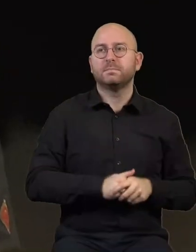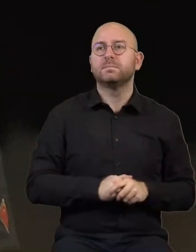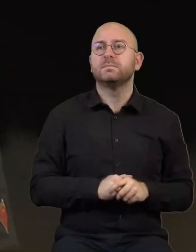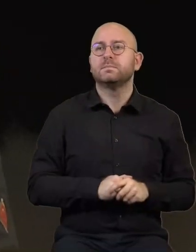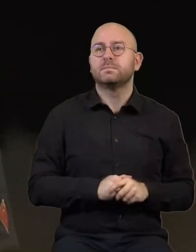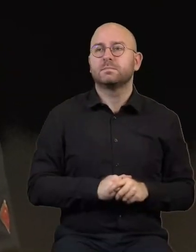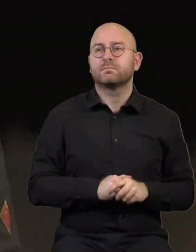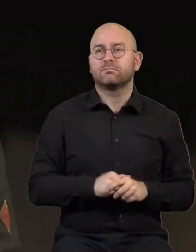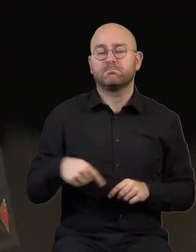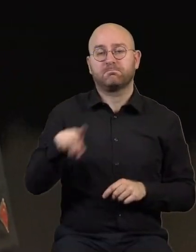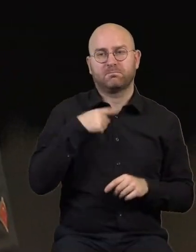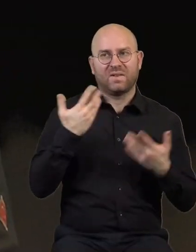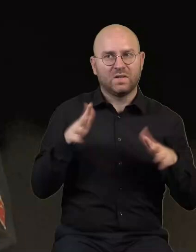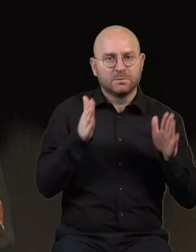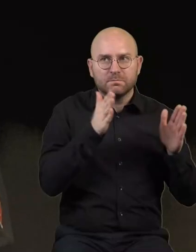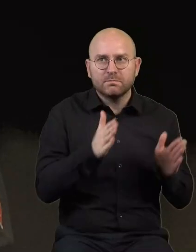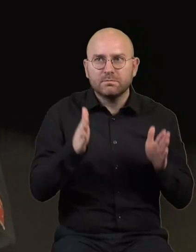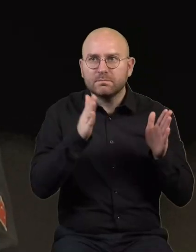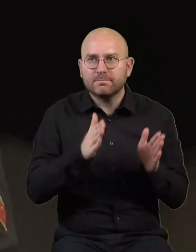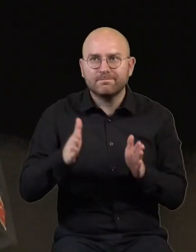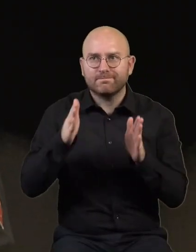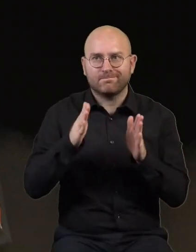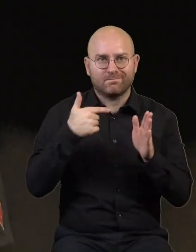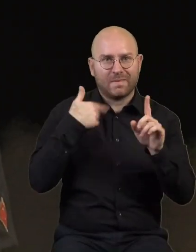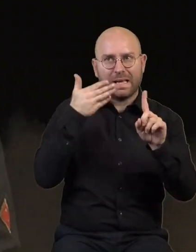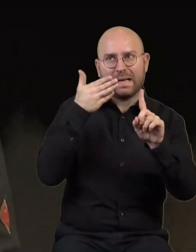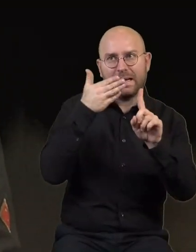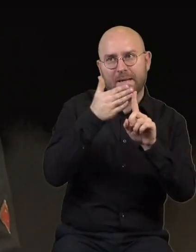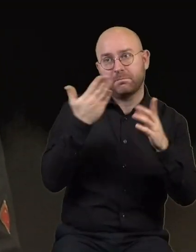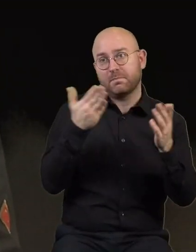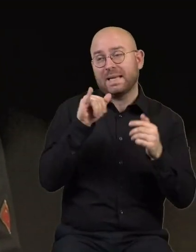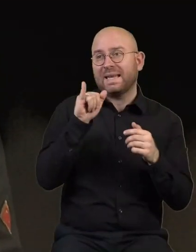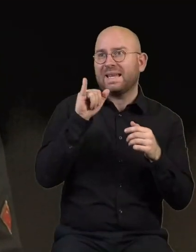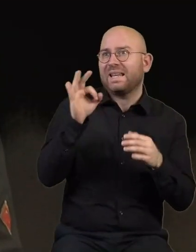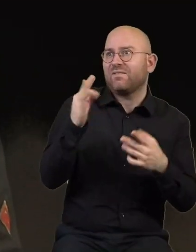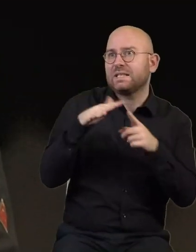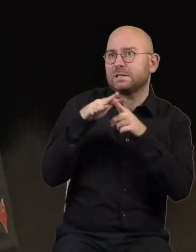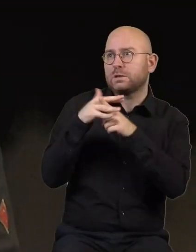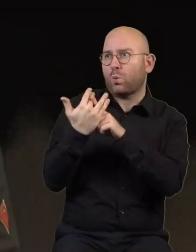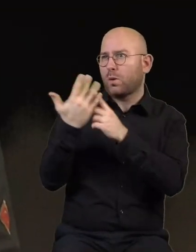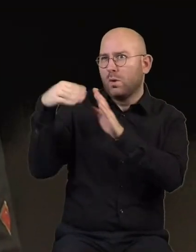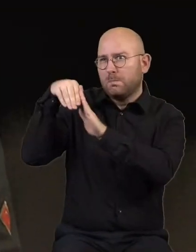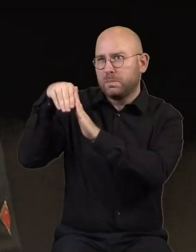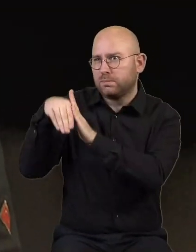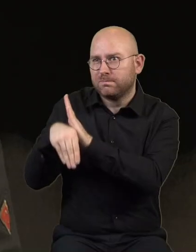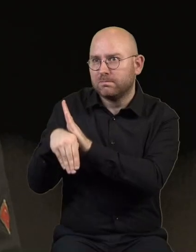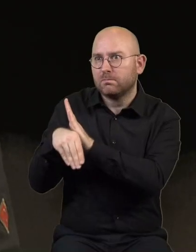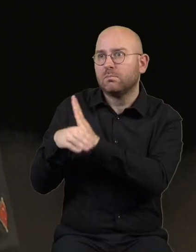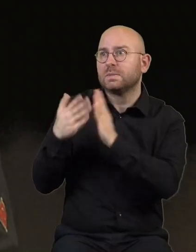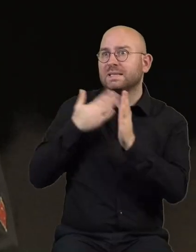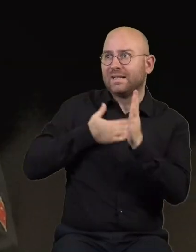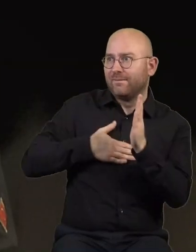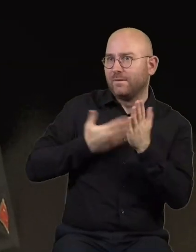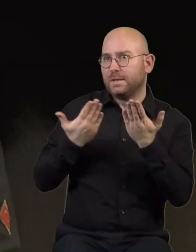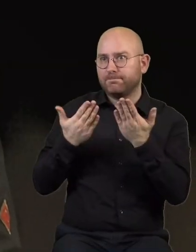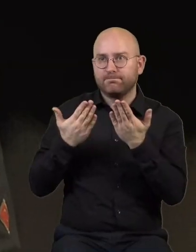we prepare for the worst, or at least for a bad situation, in order to preserve our personal, individual, and